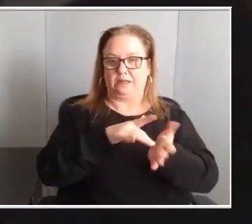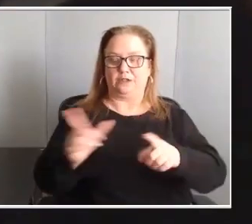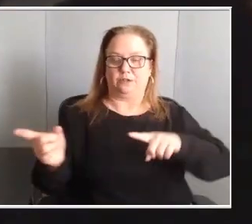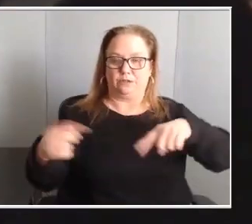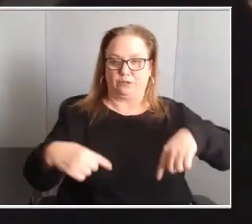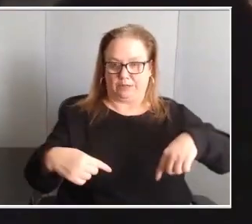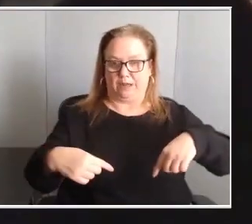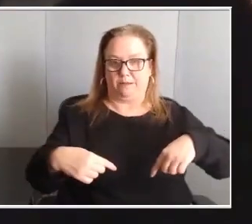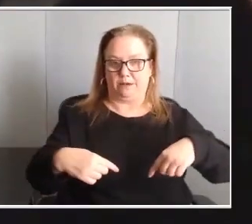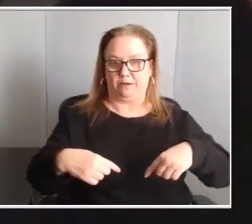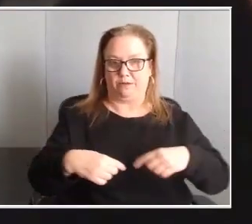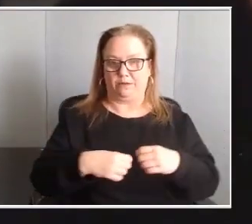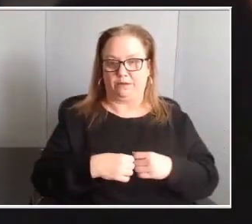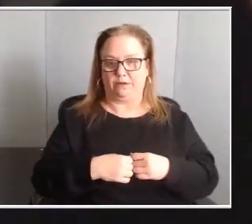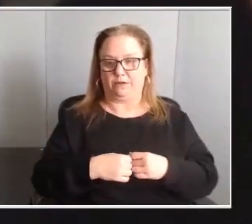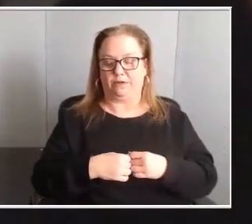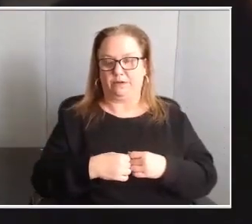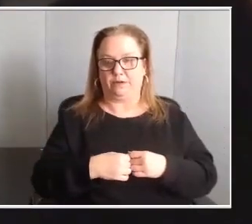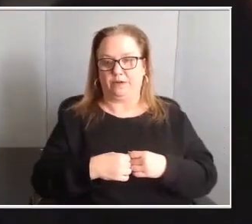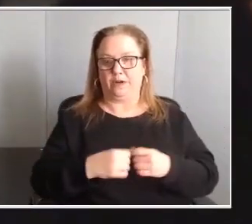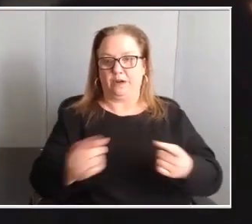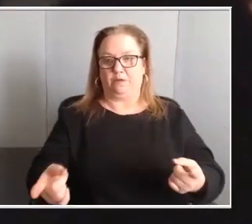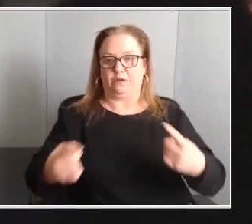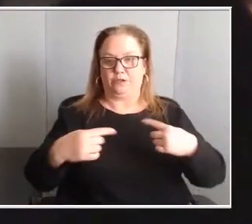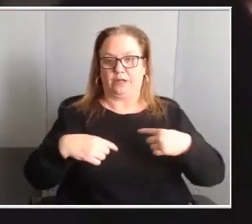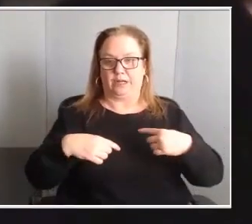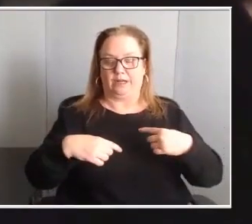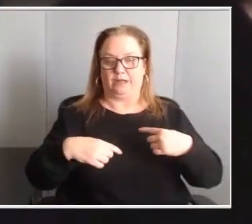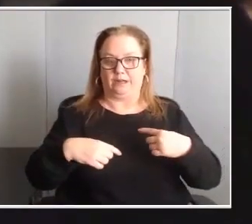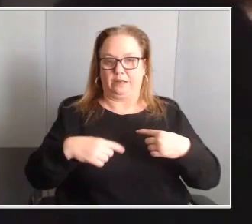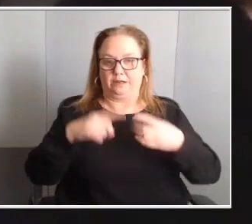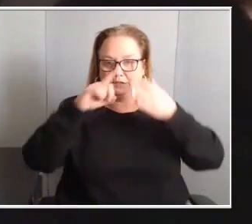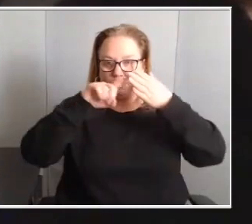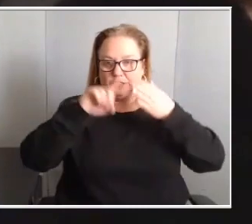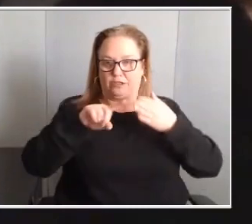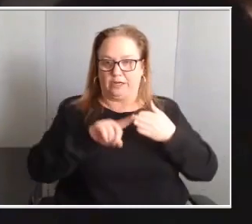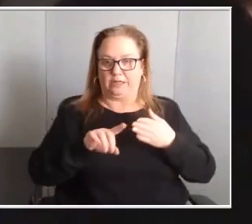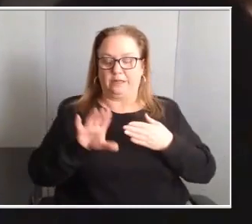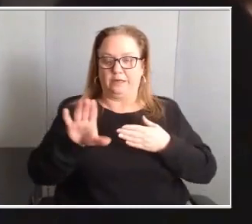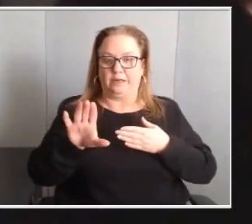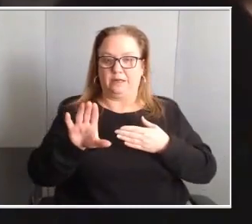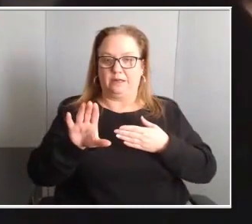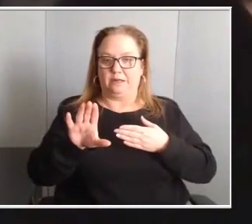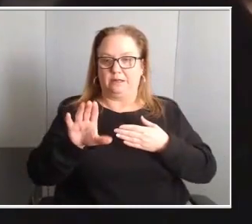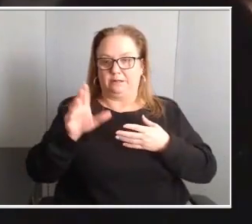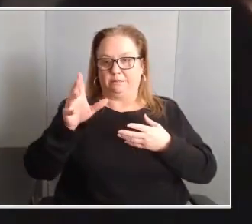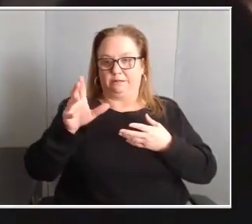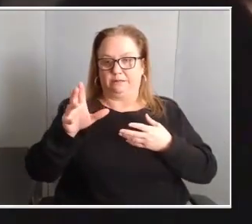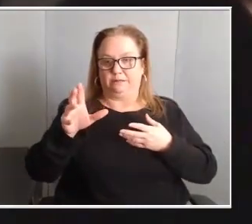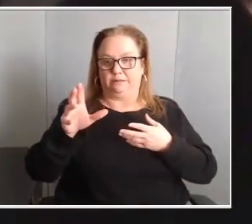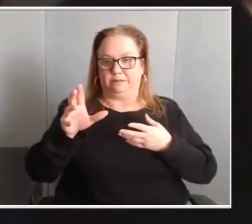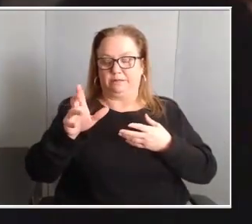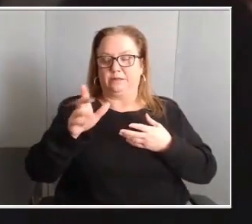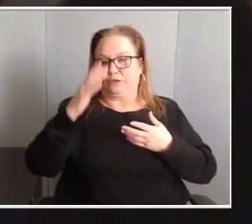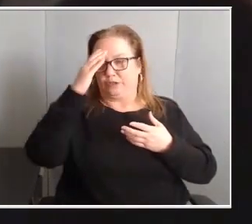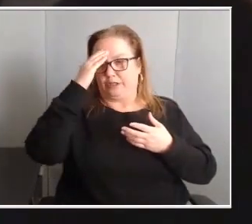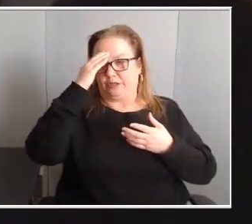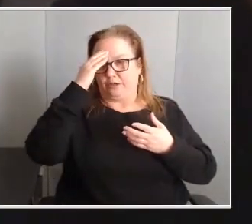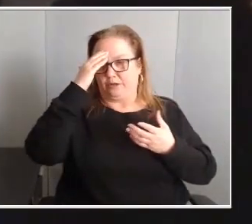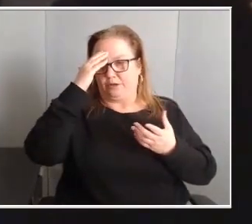right over. And when she came over, she checked him out, and she knew he wasn't able